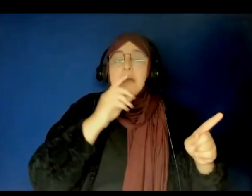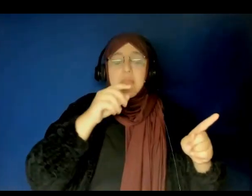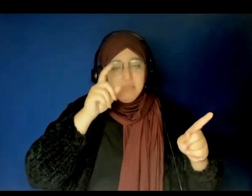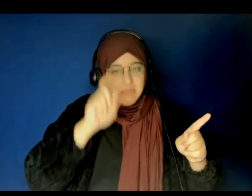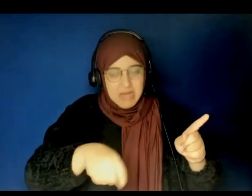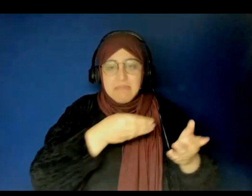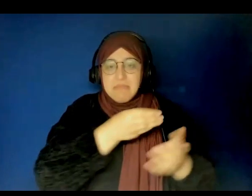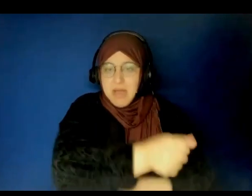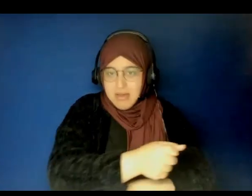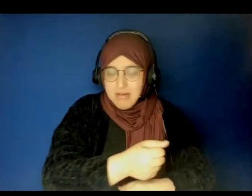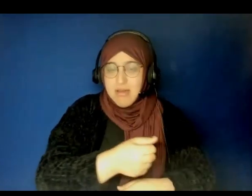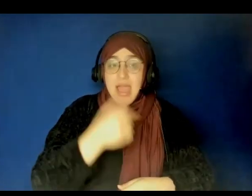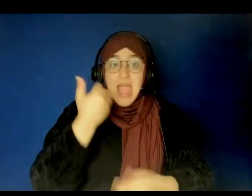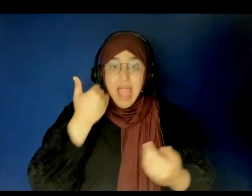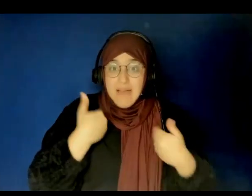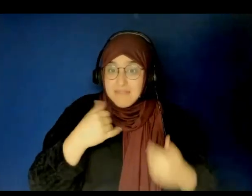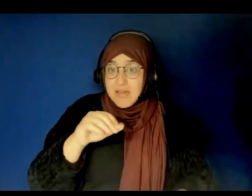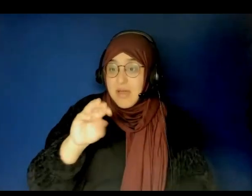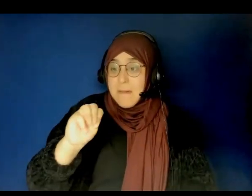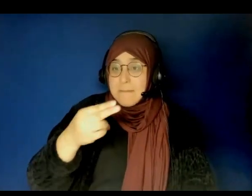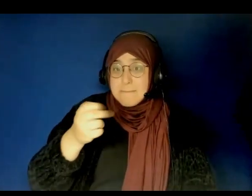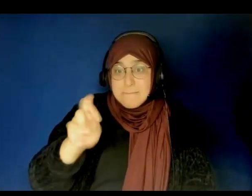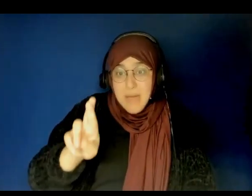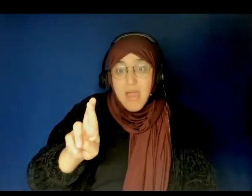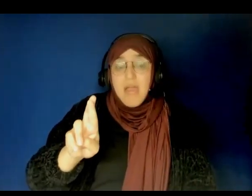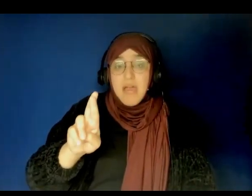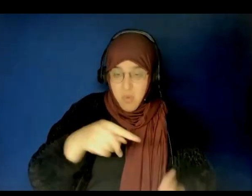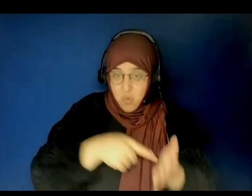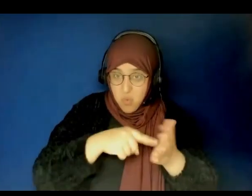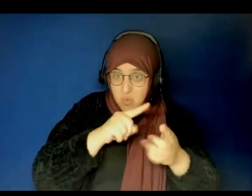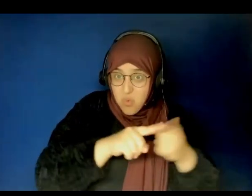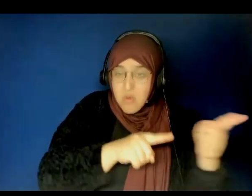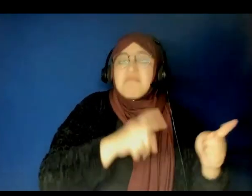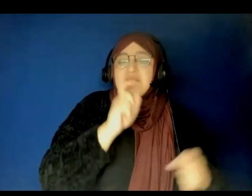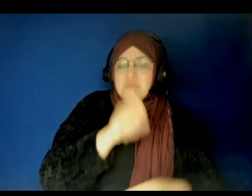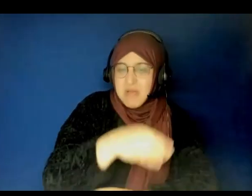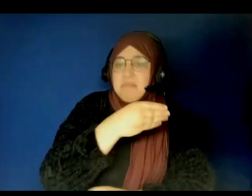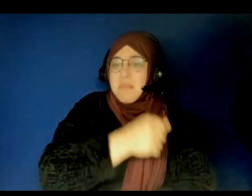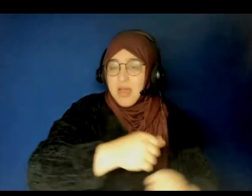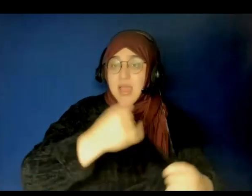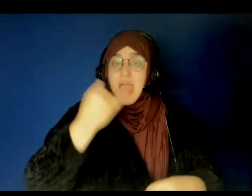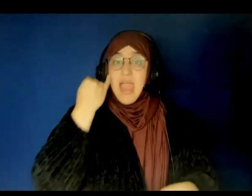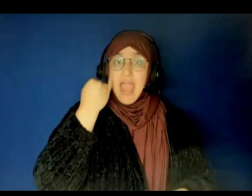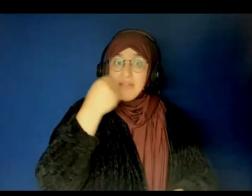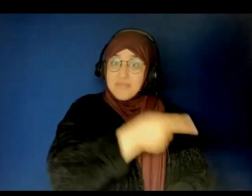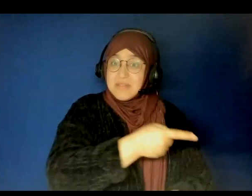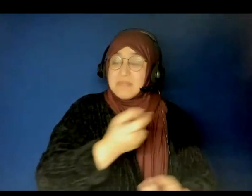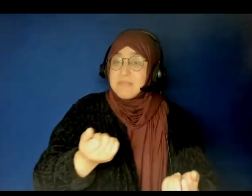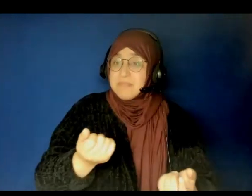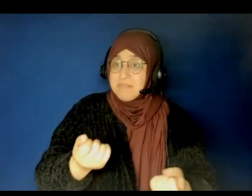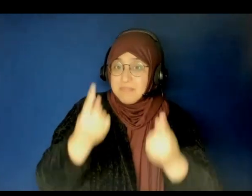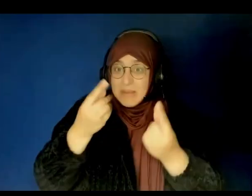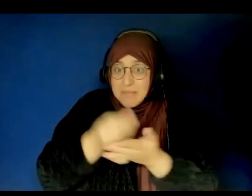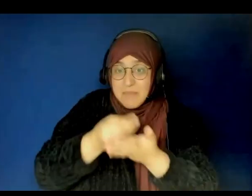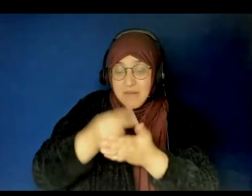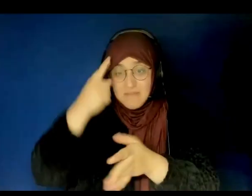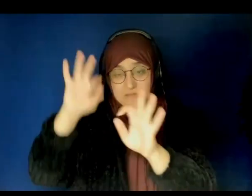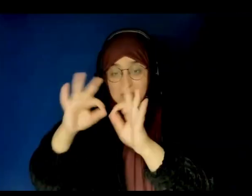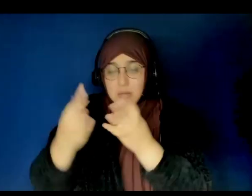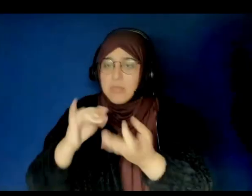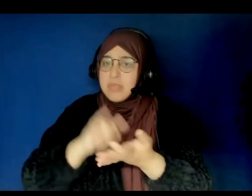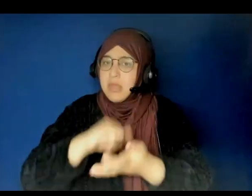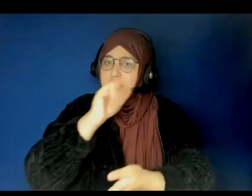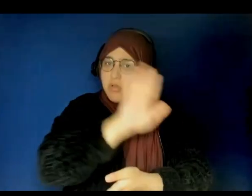that's paid to her. If she spent on the family from her own money and was not obligated to, and she did not intend it as charity, That must be paid to